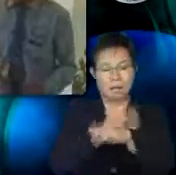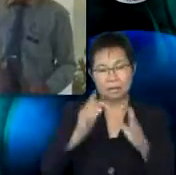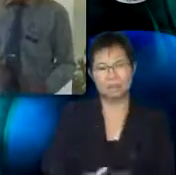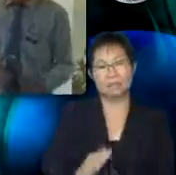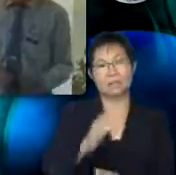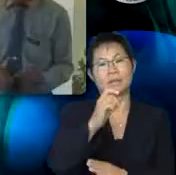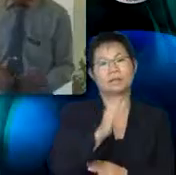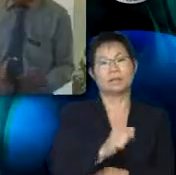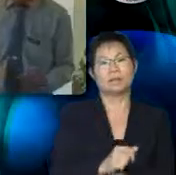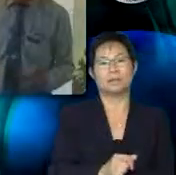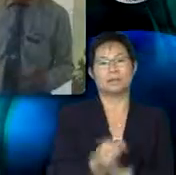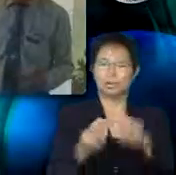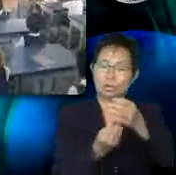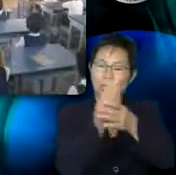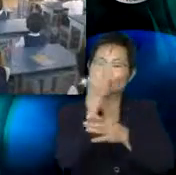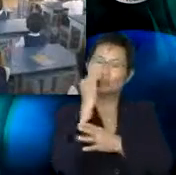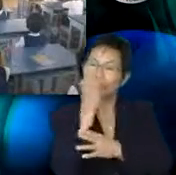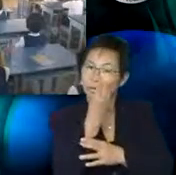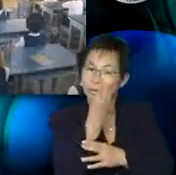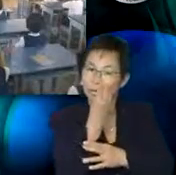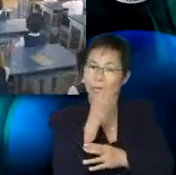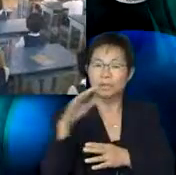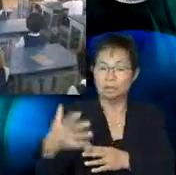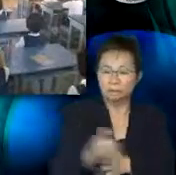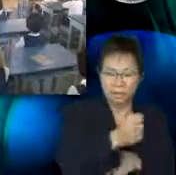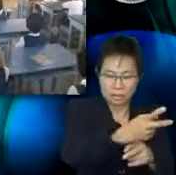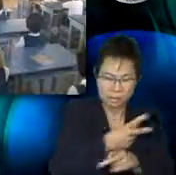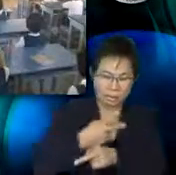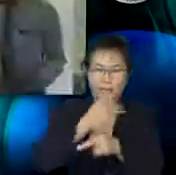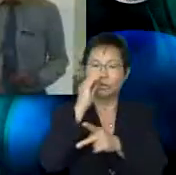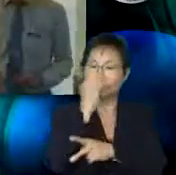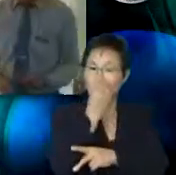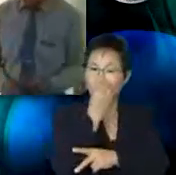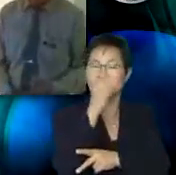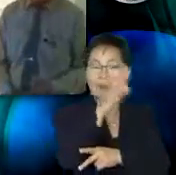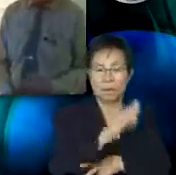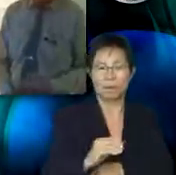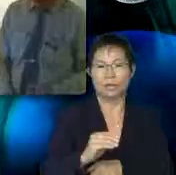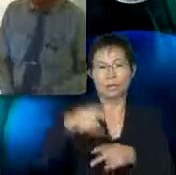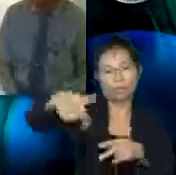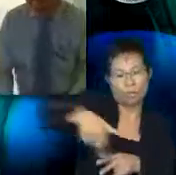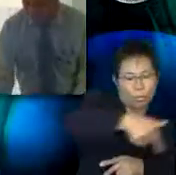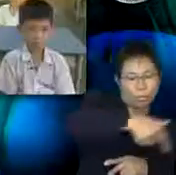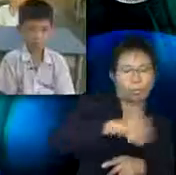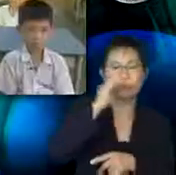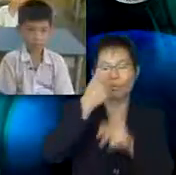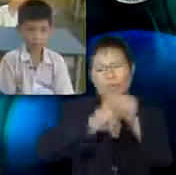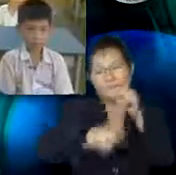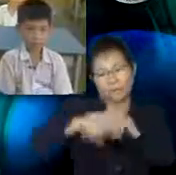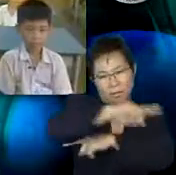A gardener. A gardener grows flowers. He takes care of flowers and he waters the flowers every